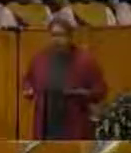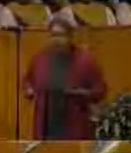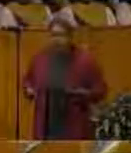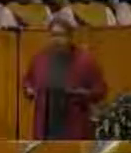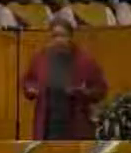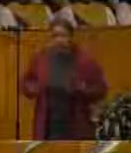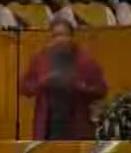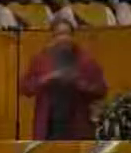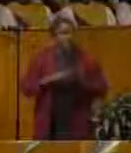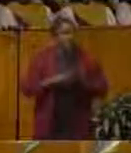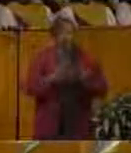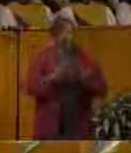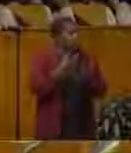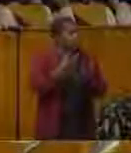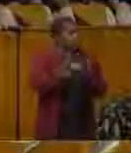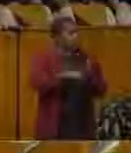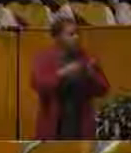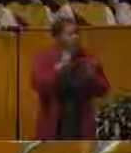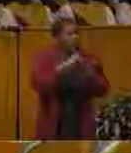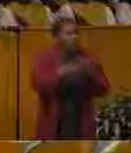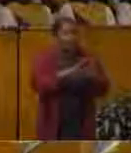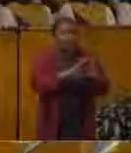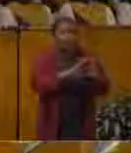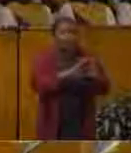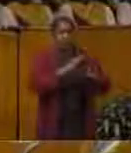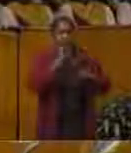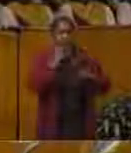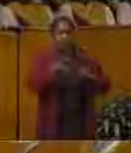What, Judy, what's it cost to be a Delta this year?